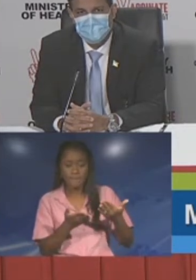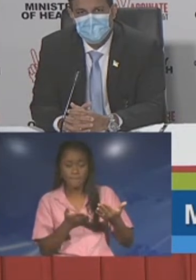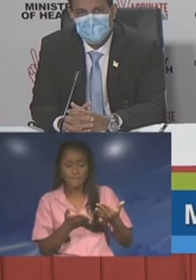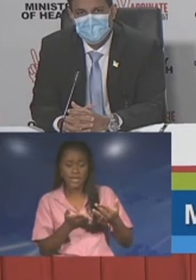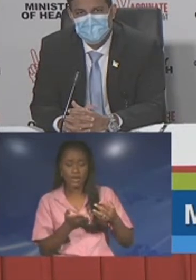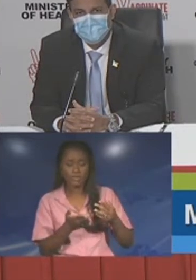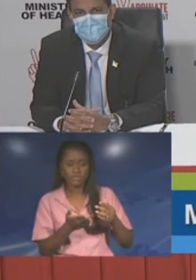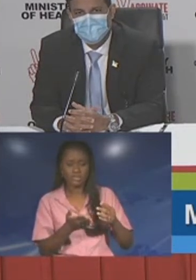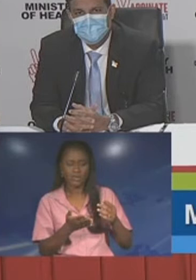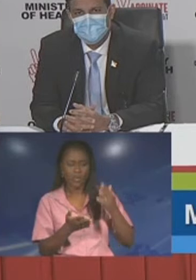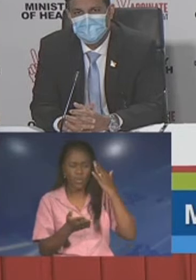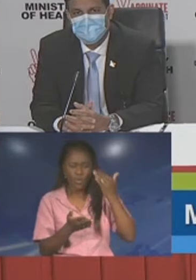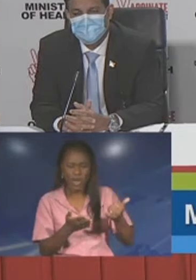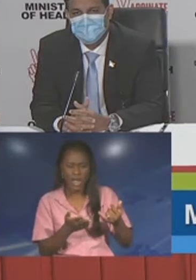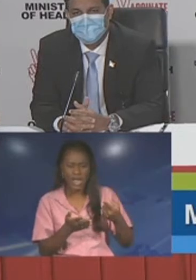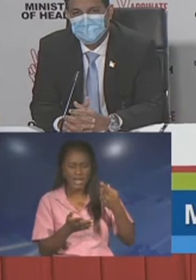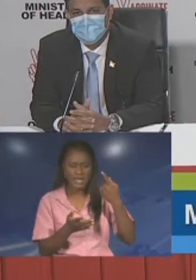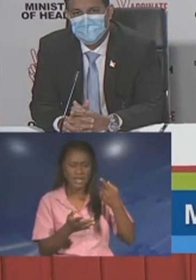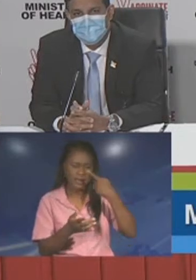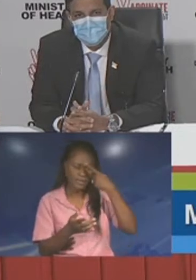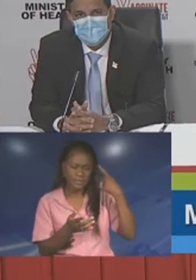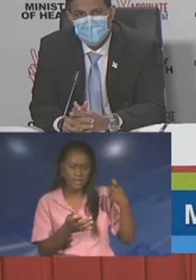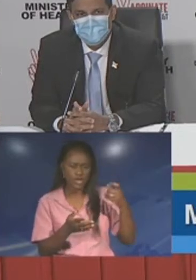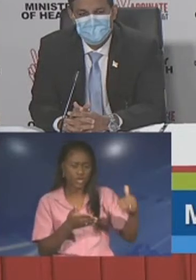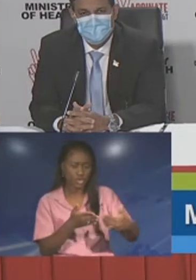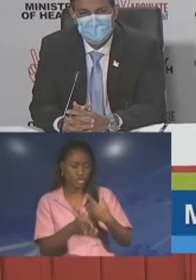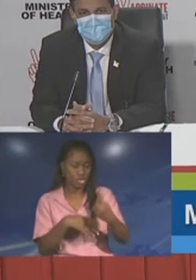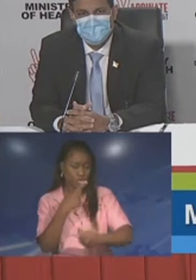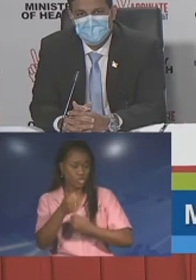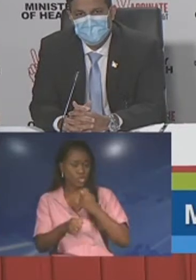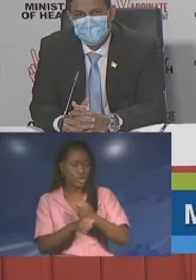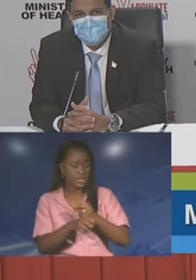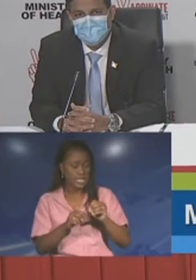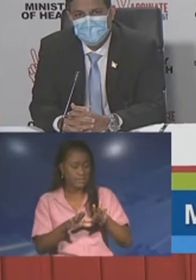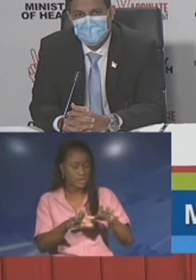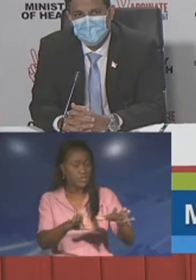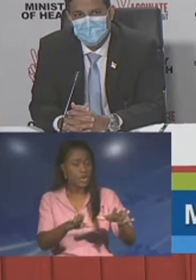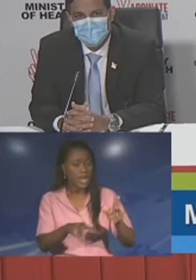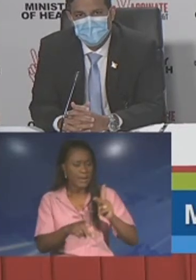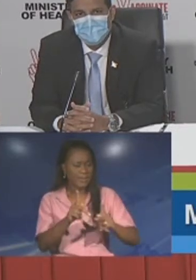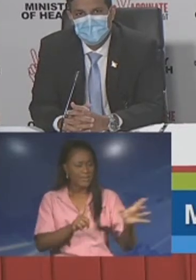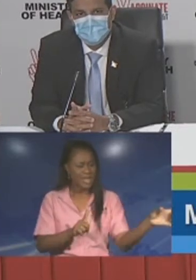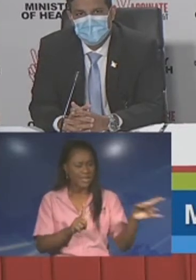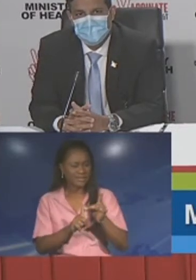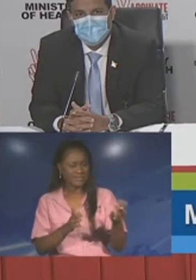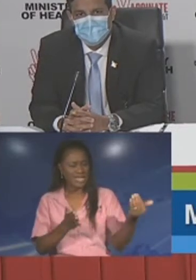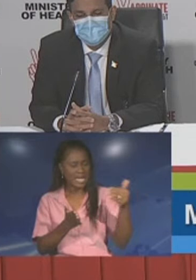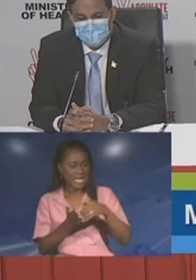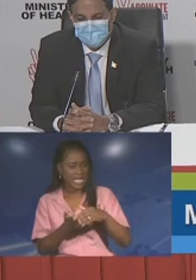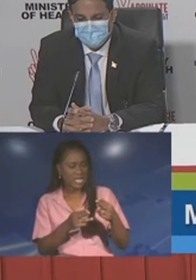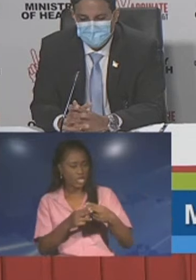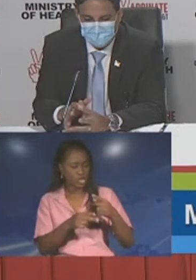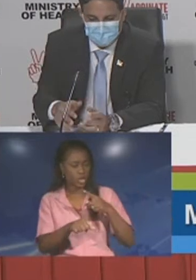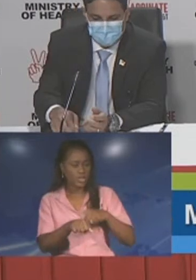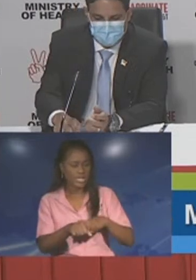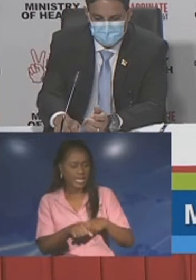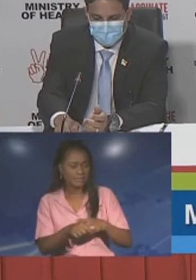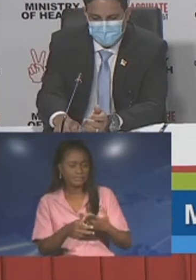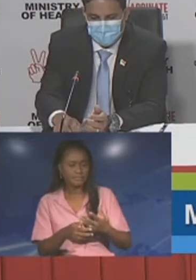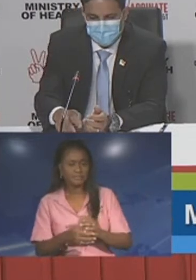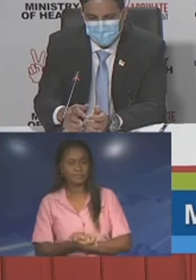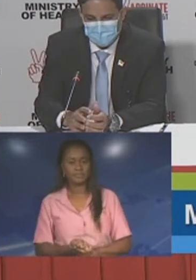variants, or do the new Omicron subvariants have the ability to reinfect people within a short time?